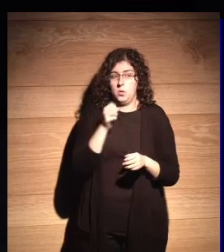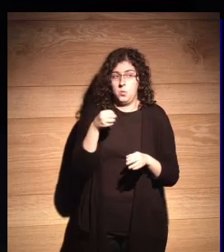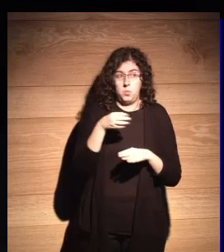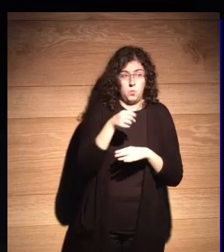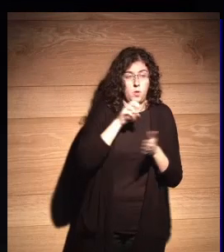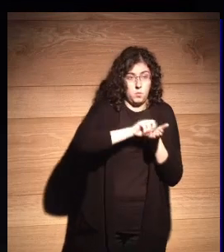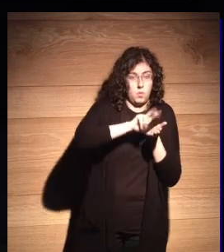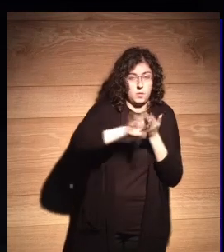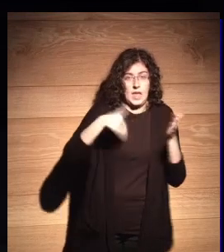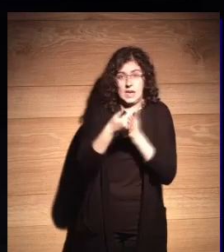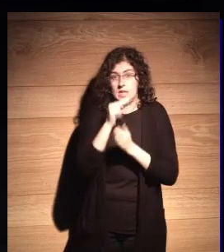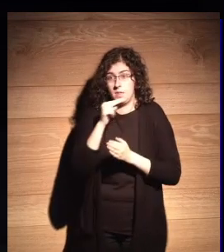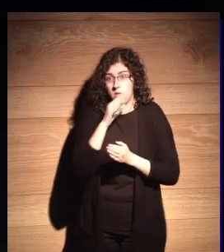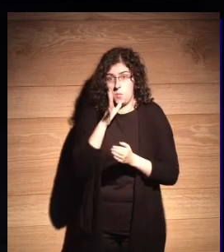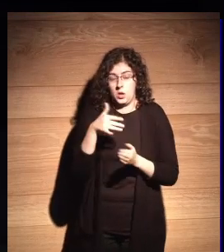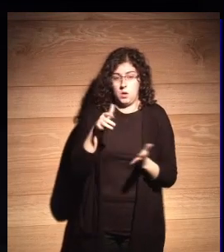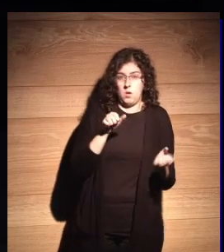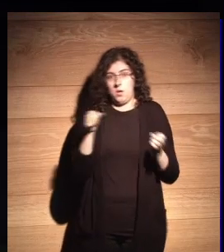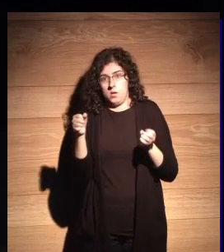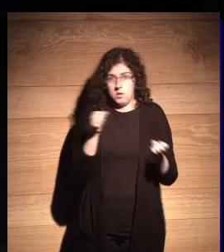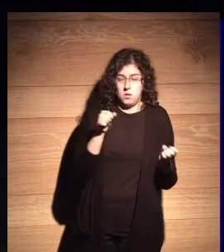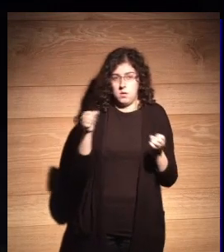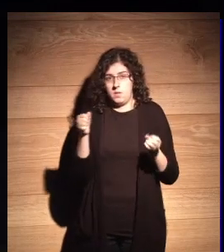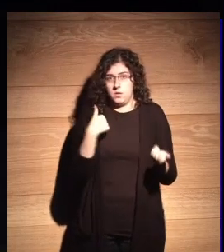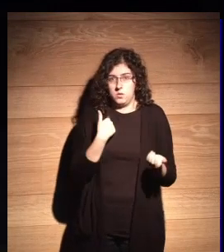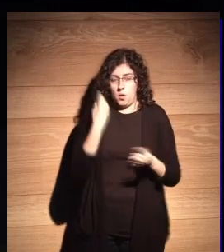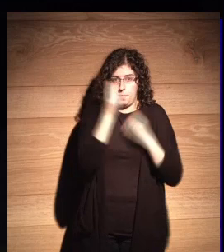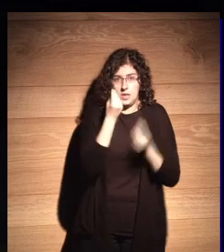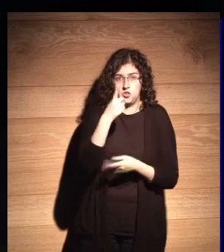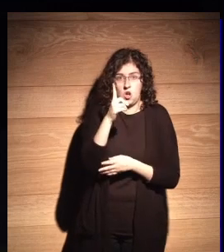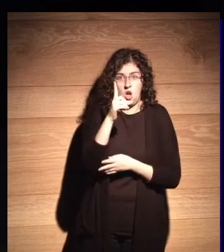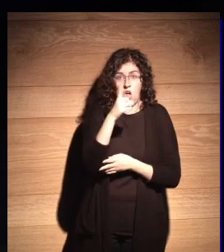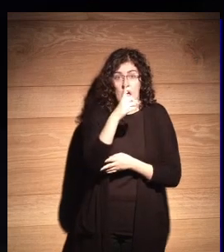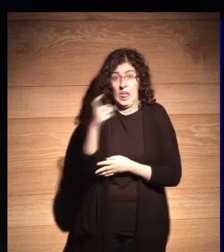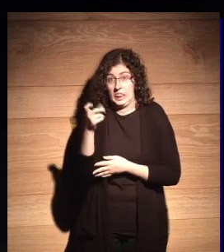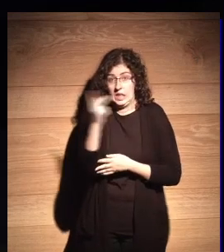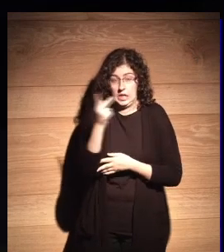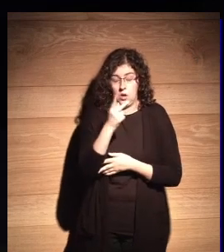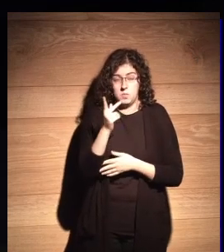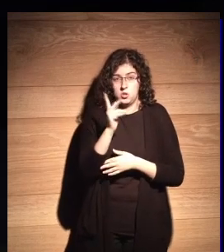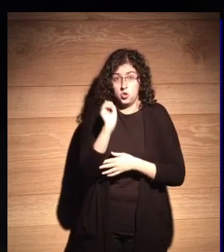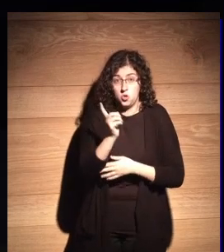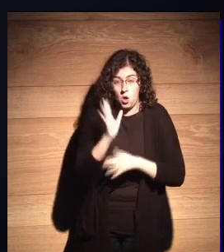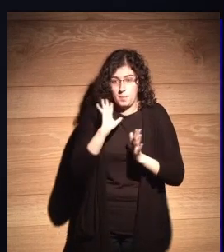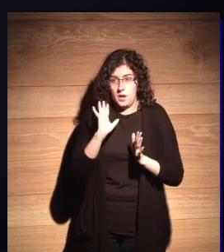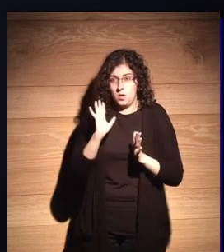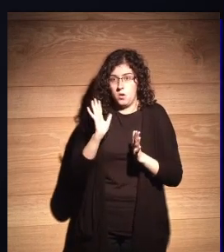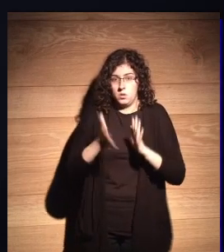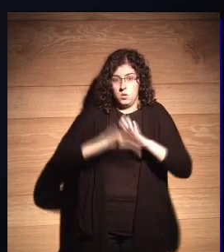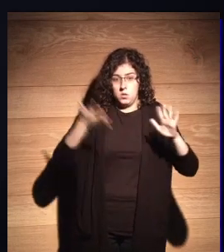have like 100 kilometers. They are not able to it's very antiquated. Drive faster. It's